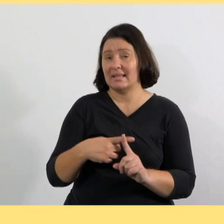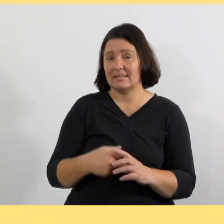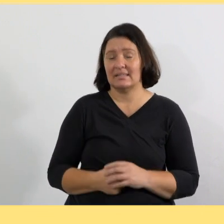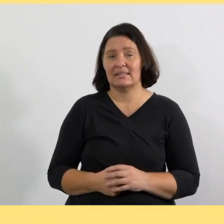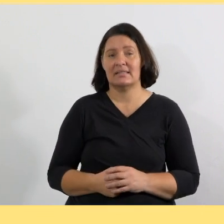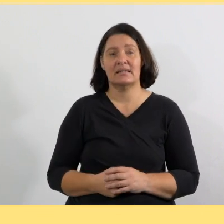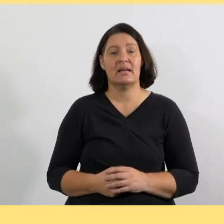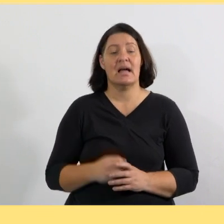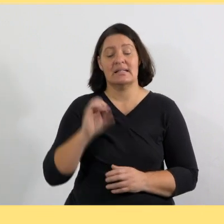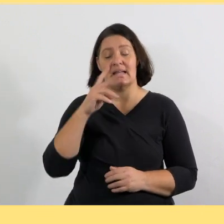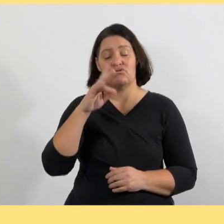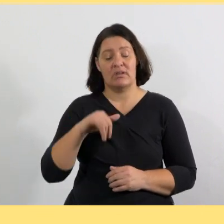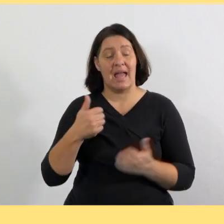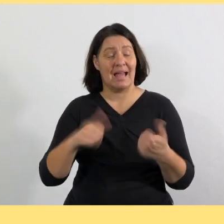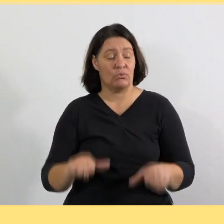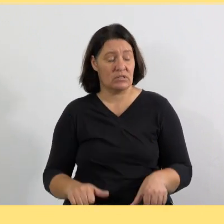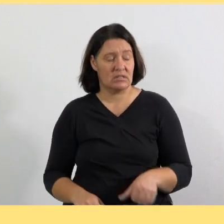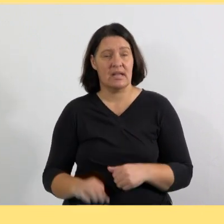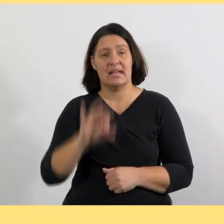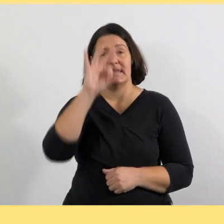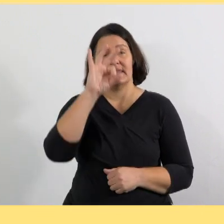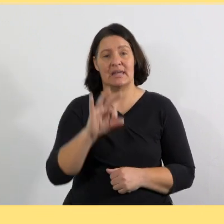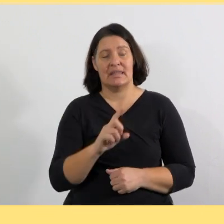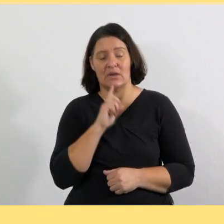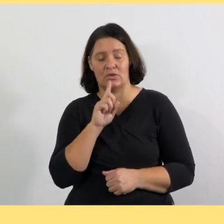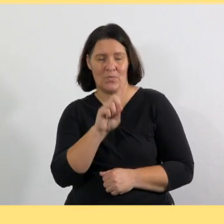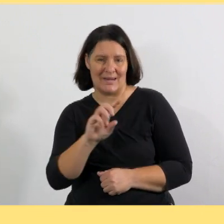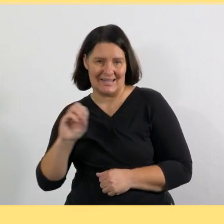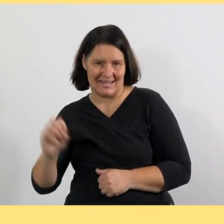Then we say plus the sundry accounts amount of